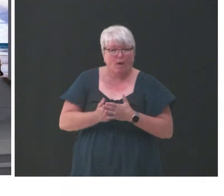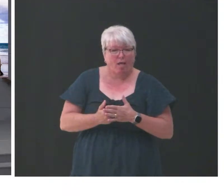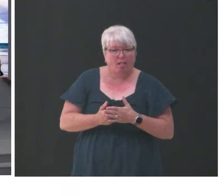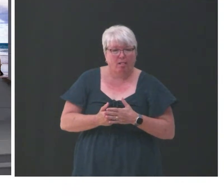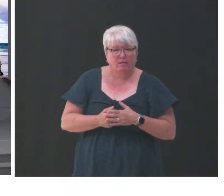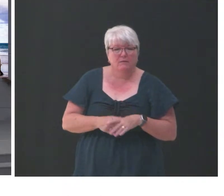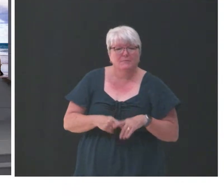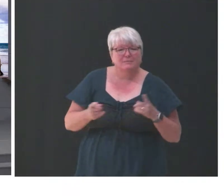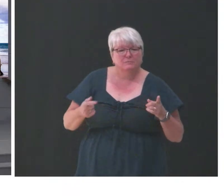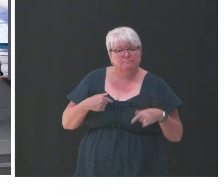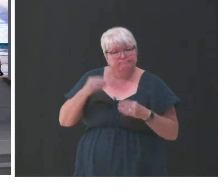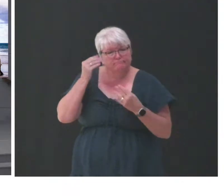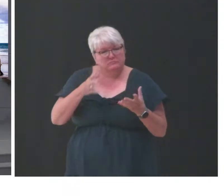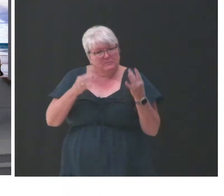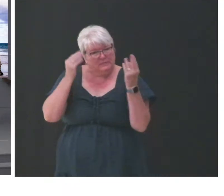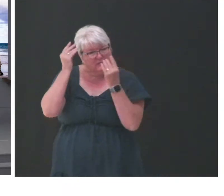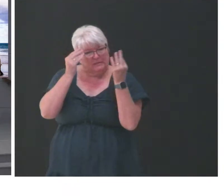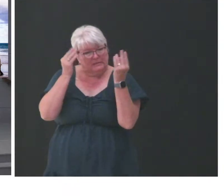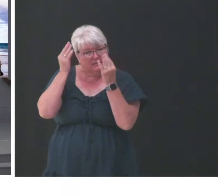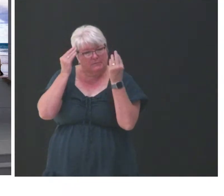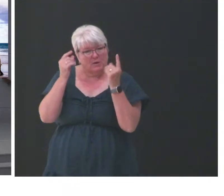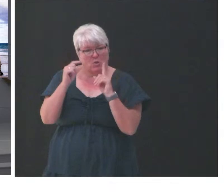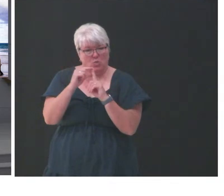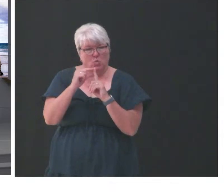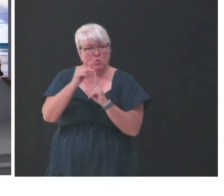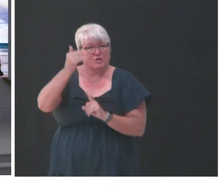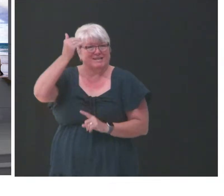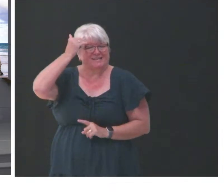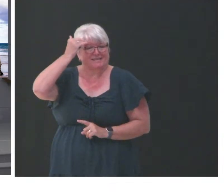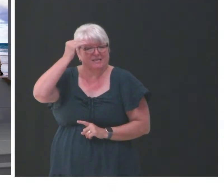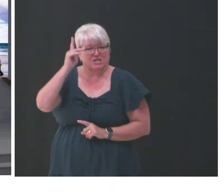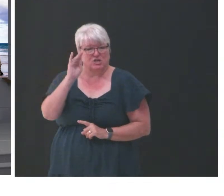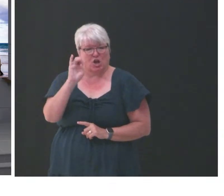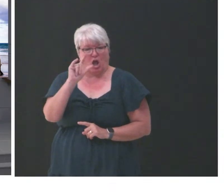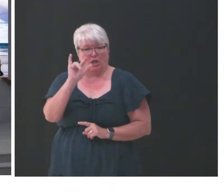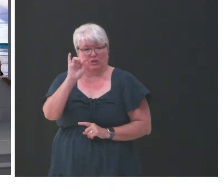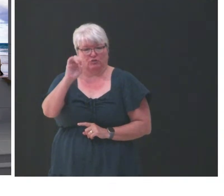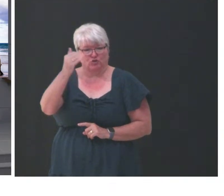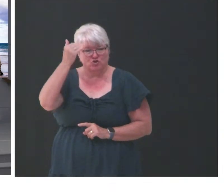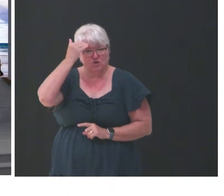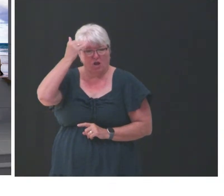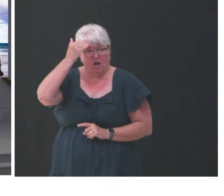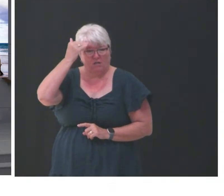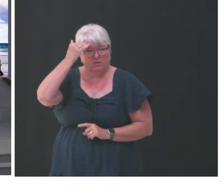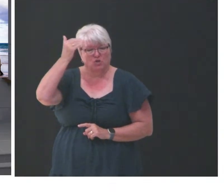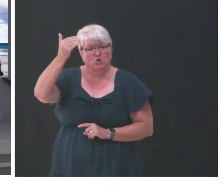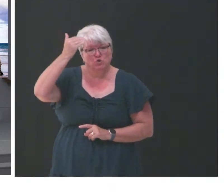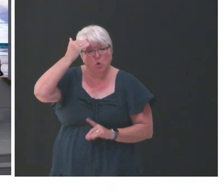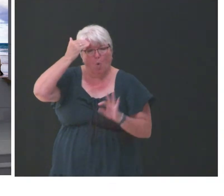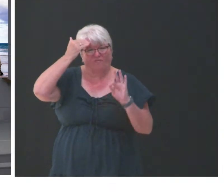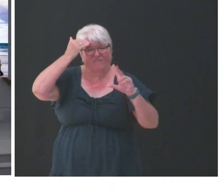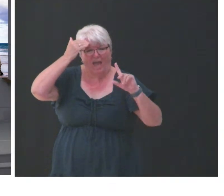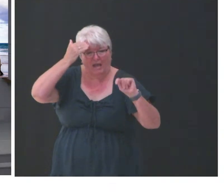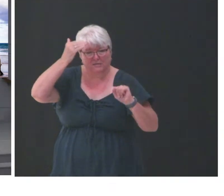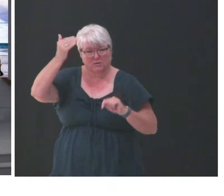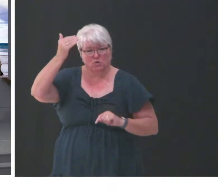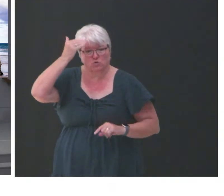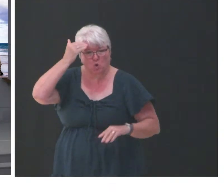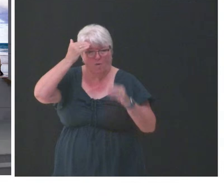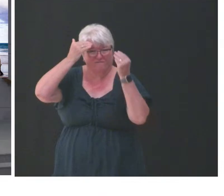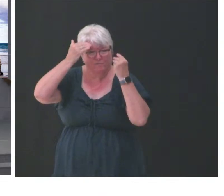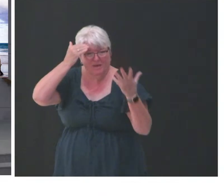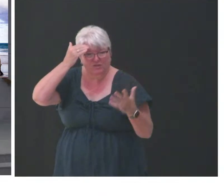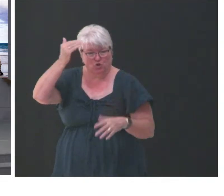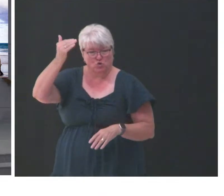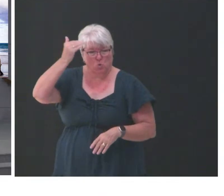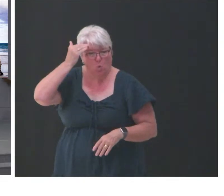So here's what I want you to think about. Think about the word knowledge for a second. Knowledge is that idea of knowing facts and information. We